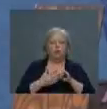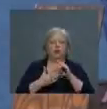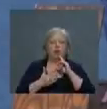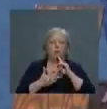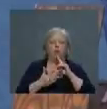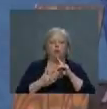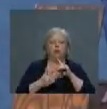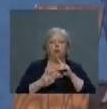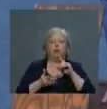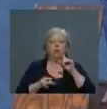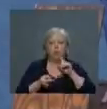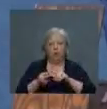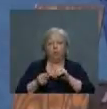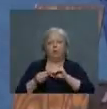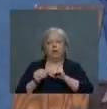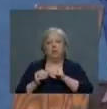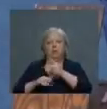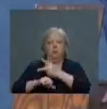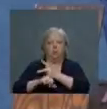done that.